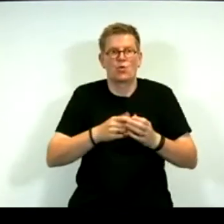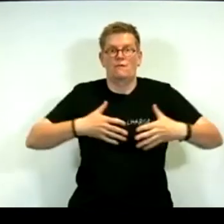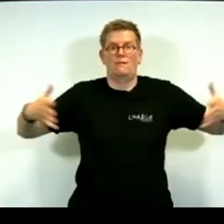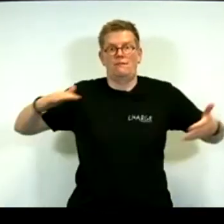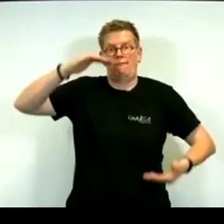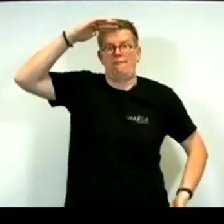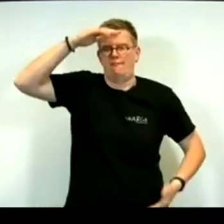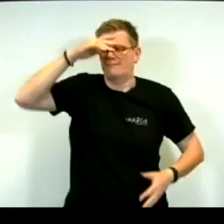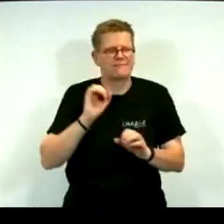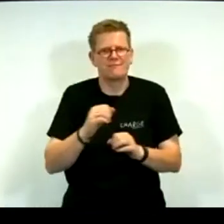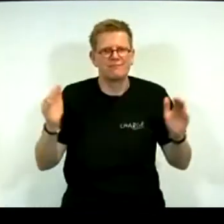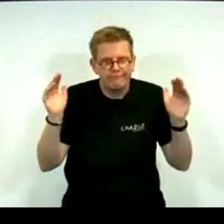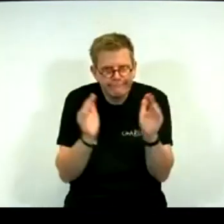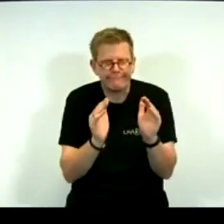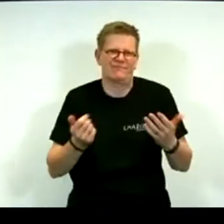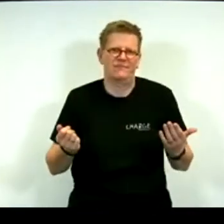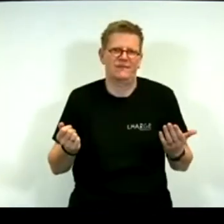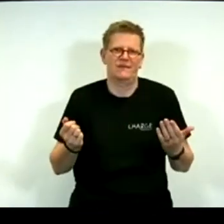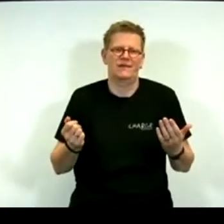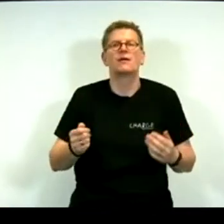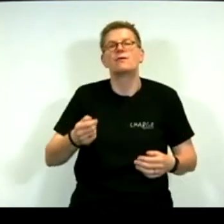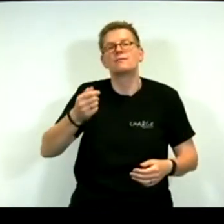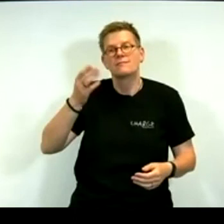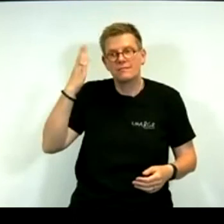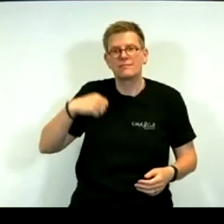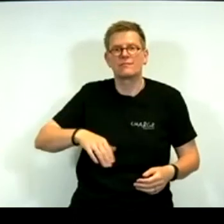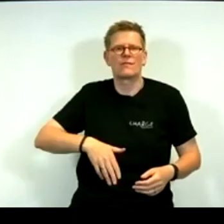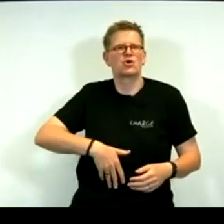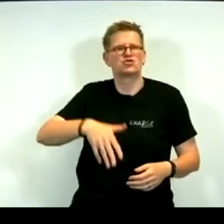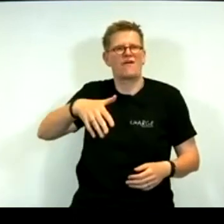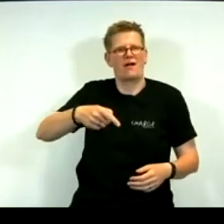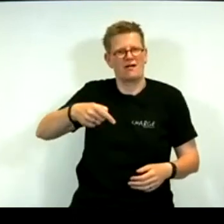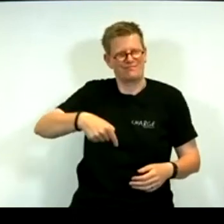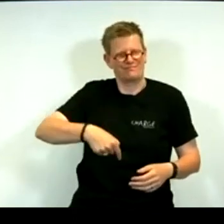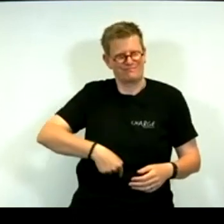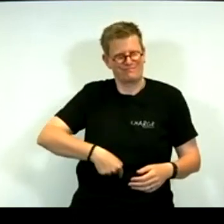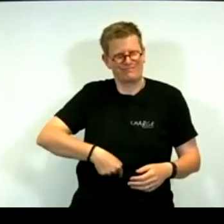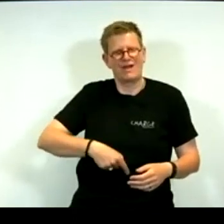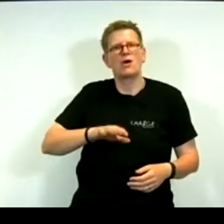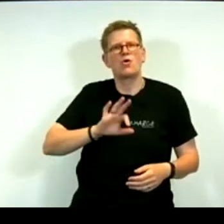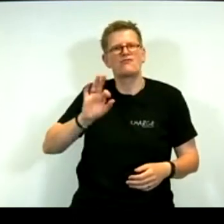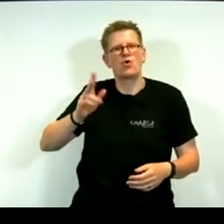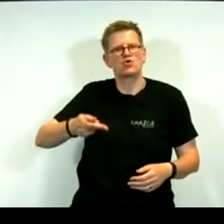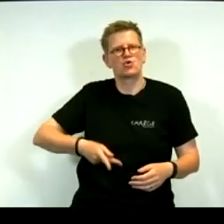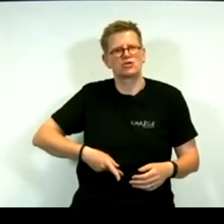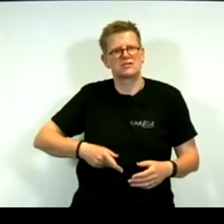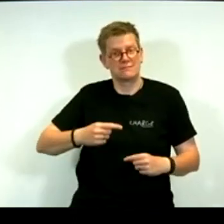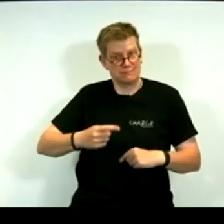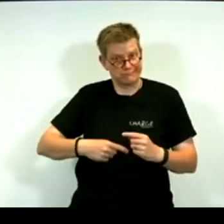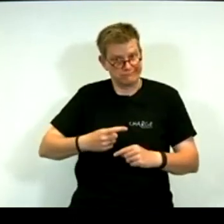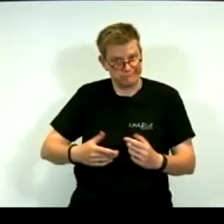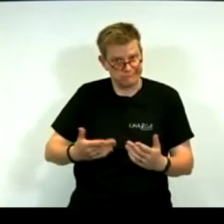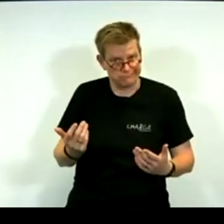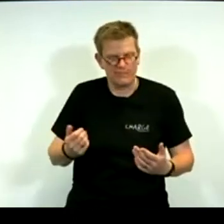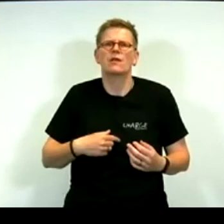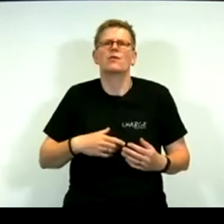womb, all our senses get stimulated, all of them, except vision, because the womb is a